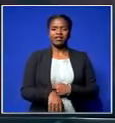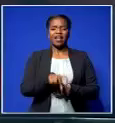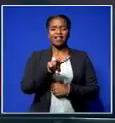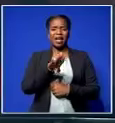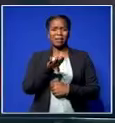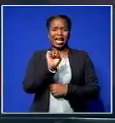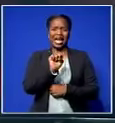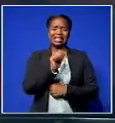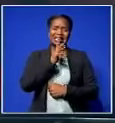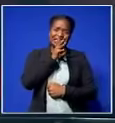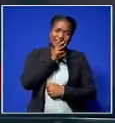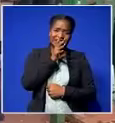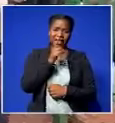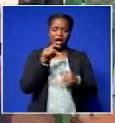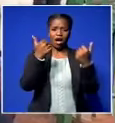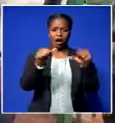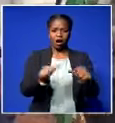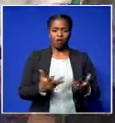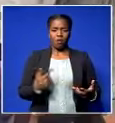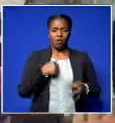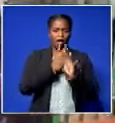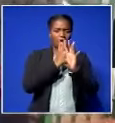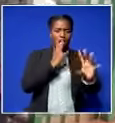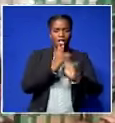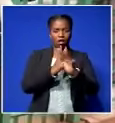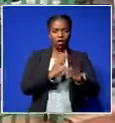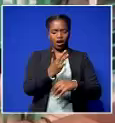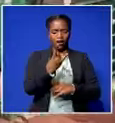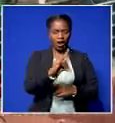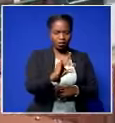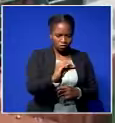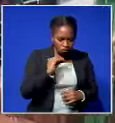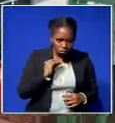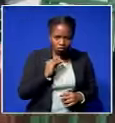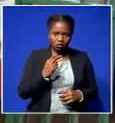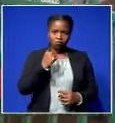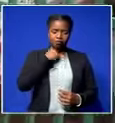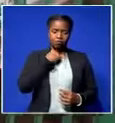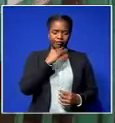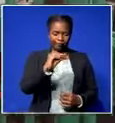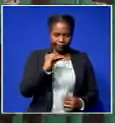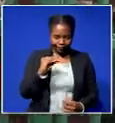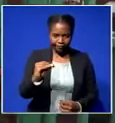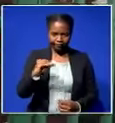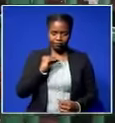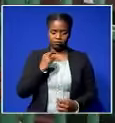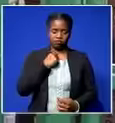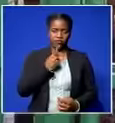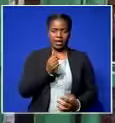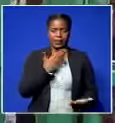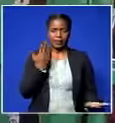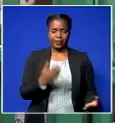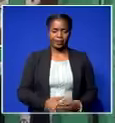distressed VBS account holders queue to withdraw their cash amid fears that the bank is struggling to stay afloat.